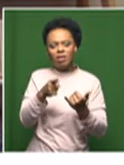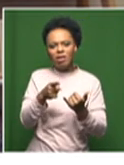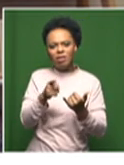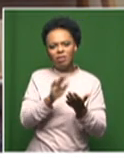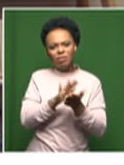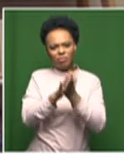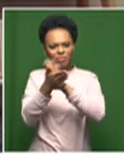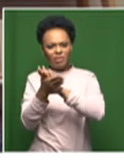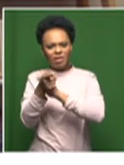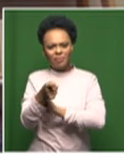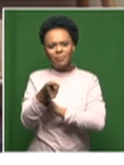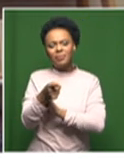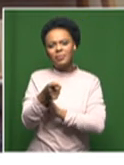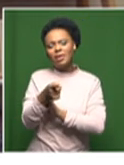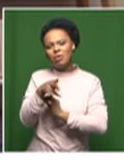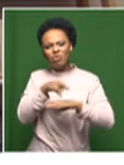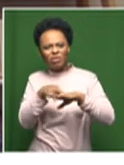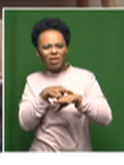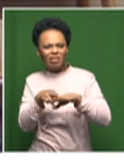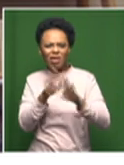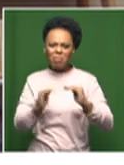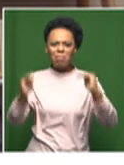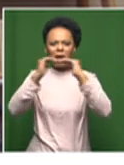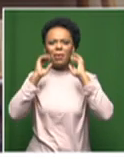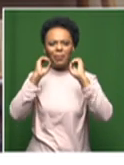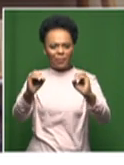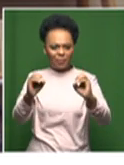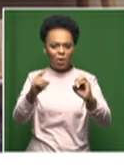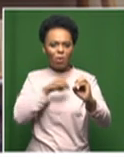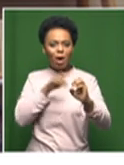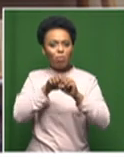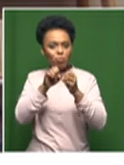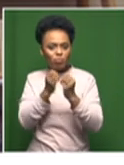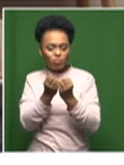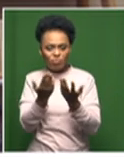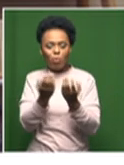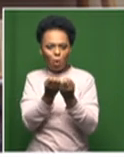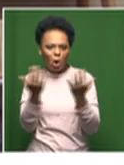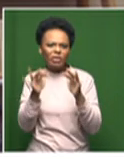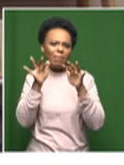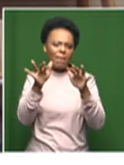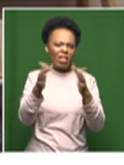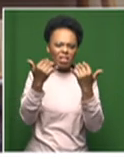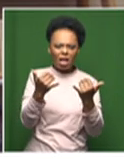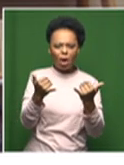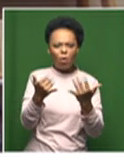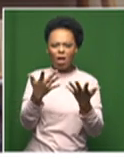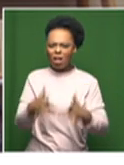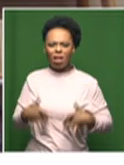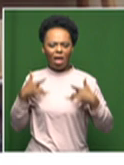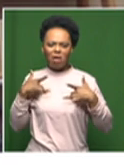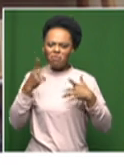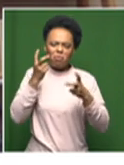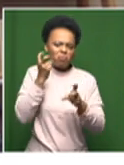upper echelons of our society. But if we look at it, the majority of people who are black who are still living in